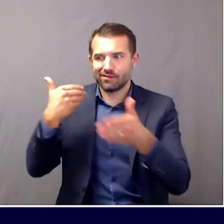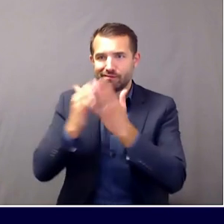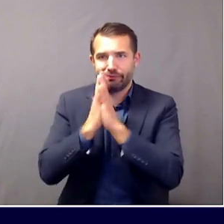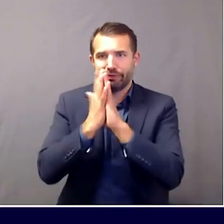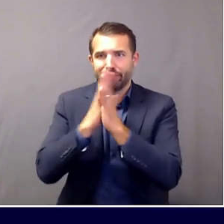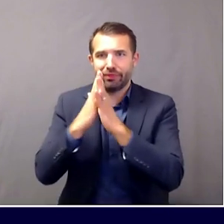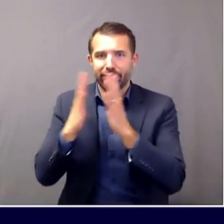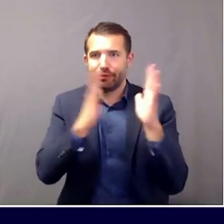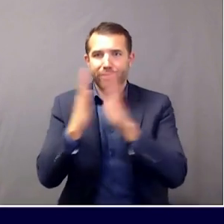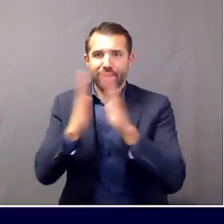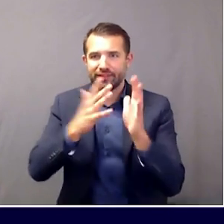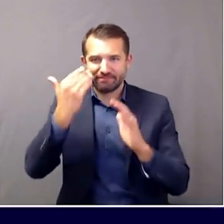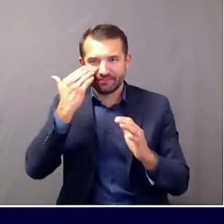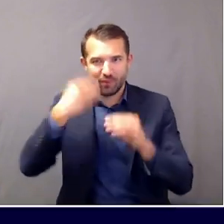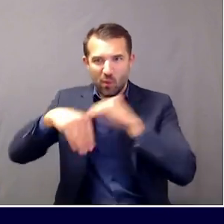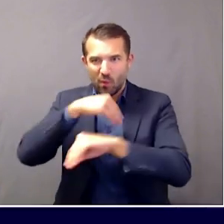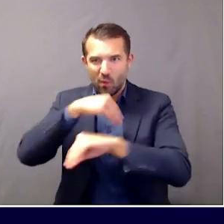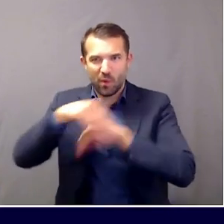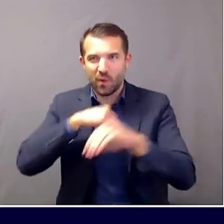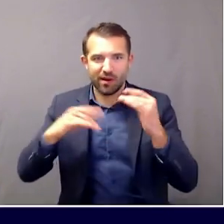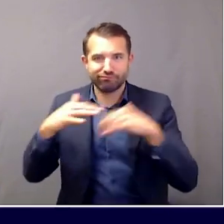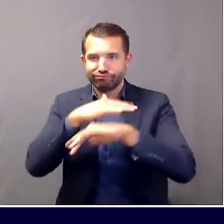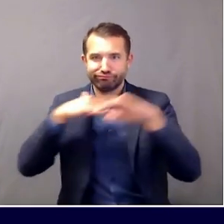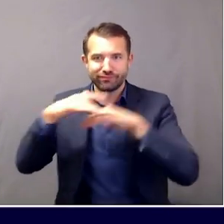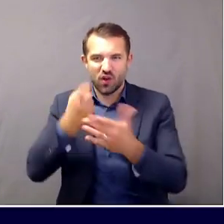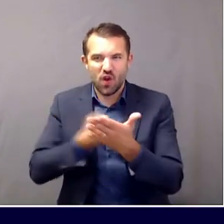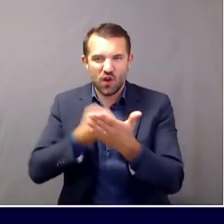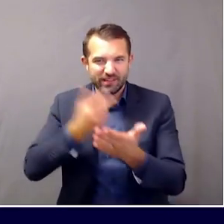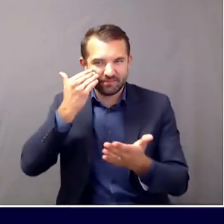moving. So how would you determine